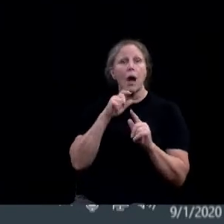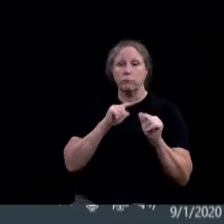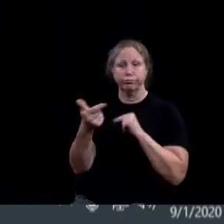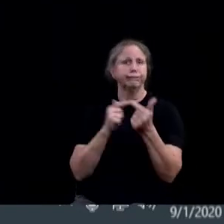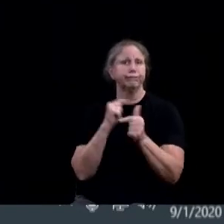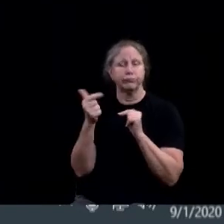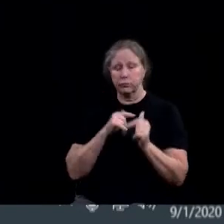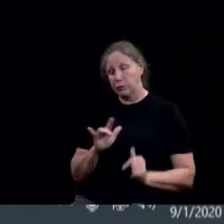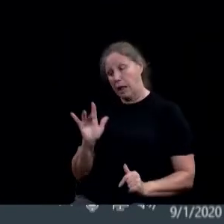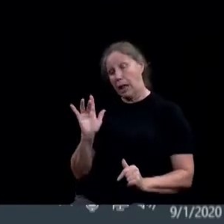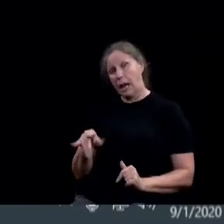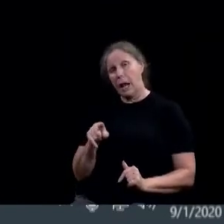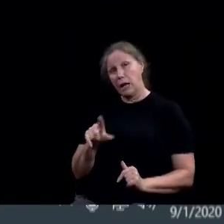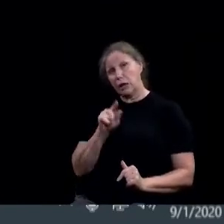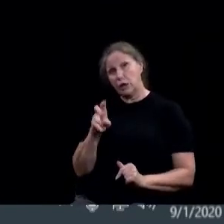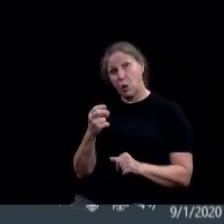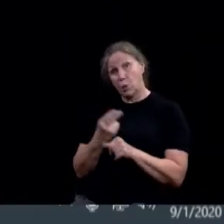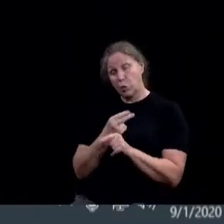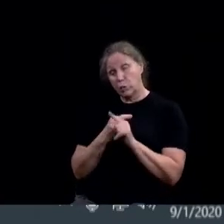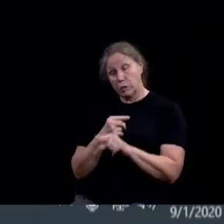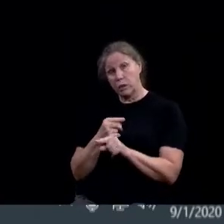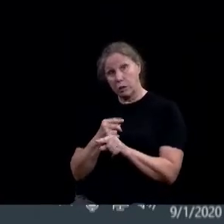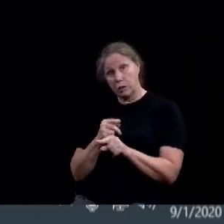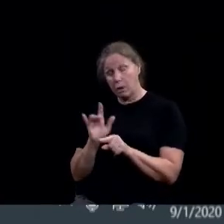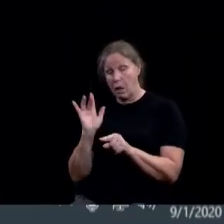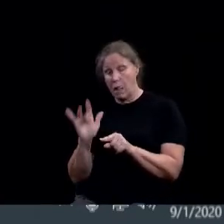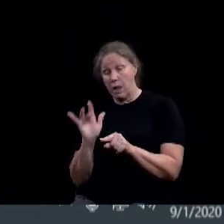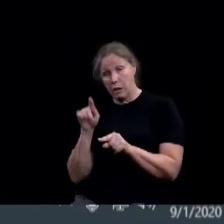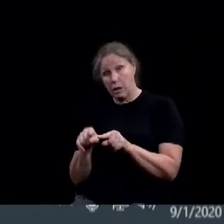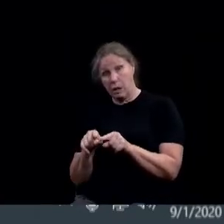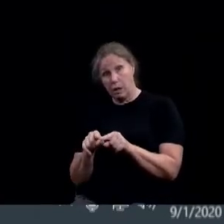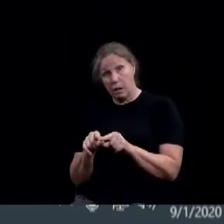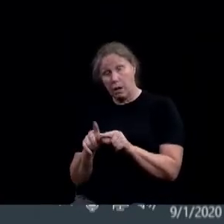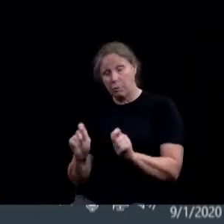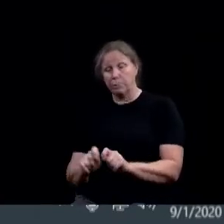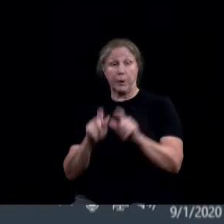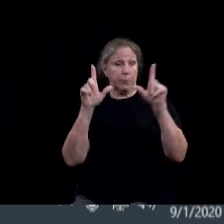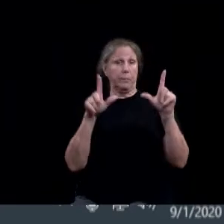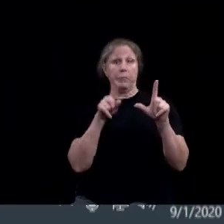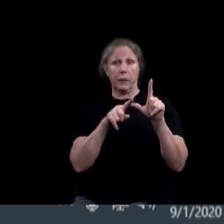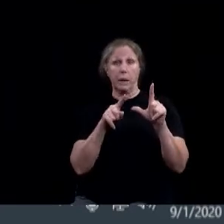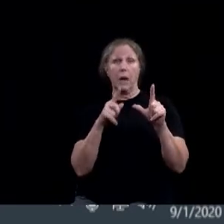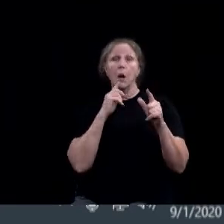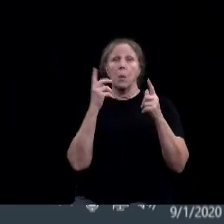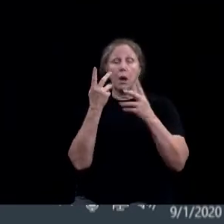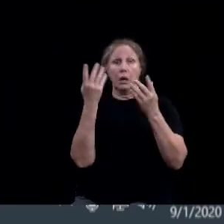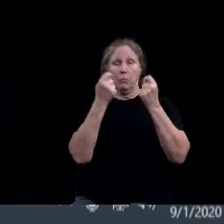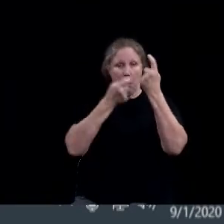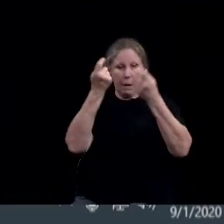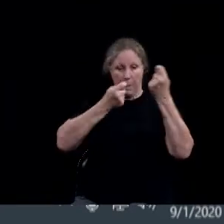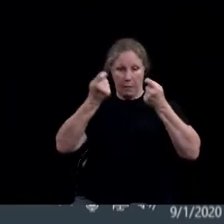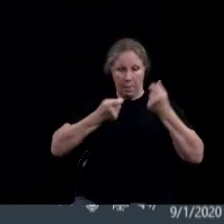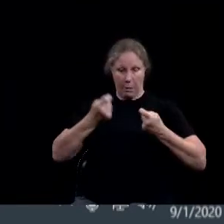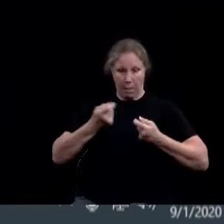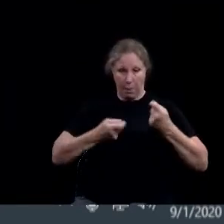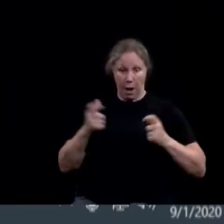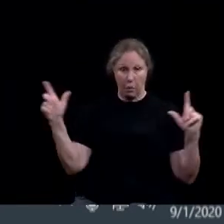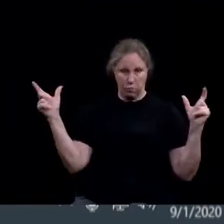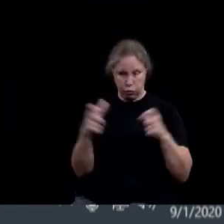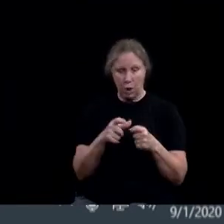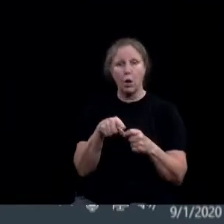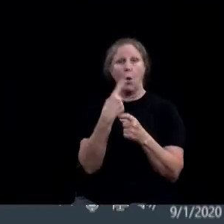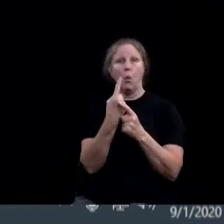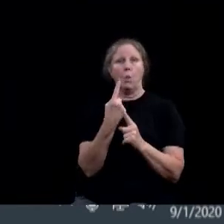category, your results will filter through the map and to your totals and to your individual cases as